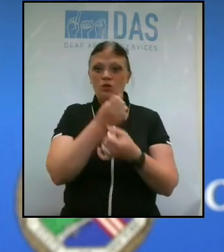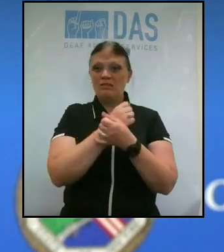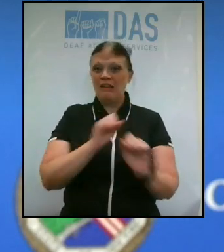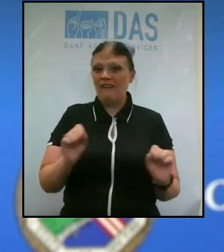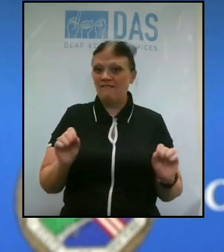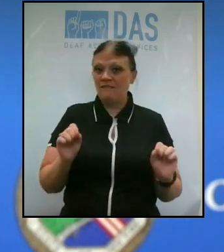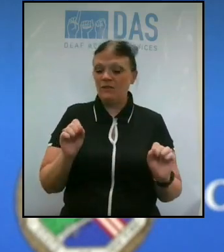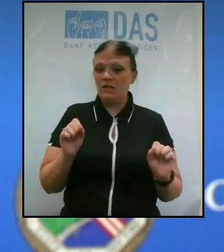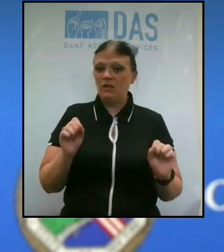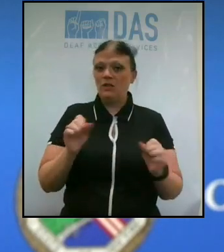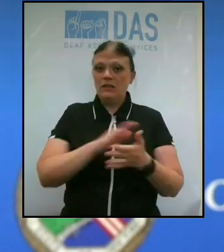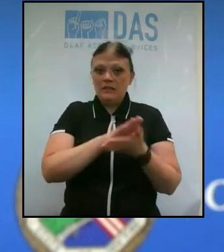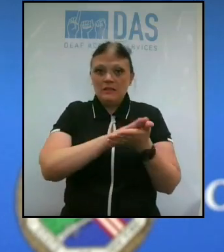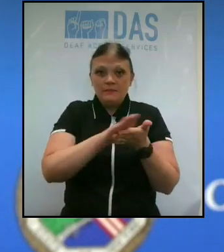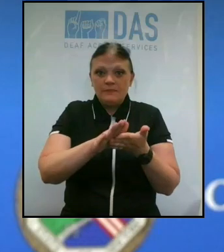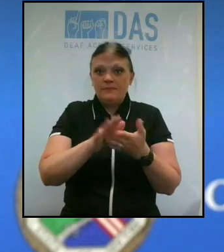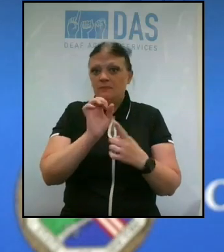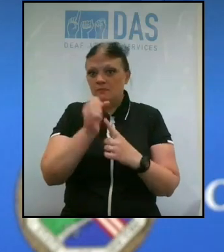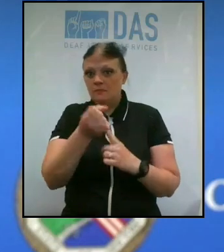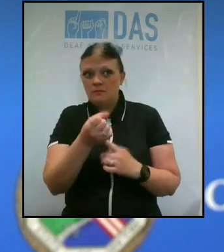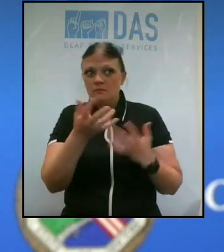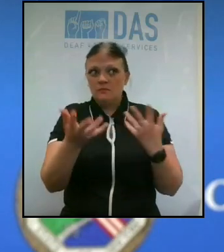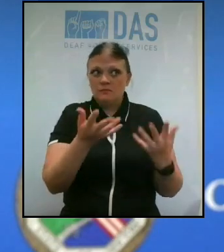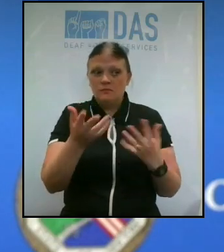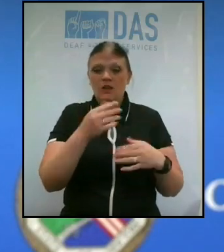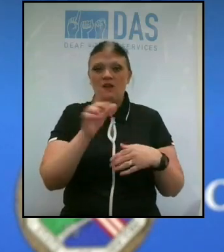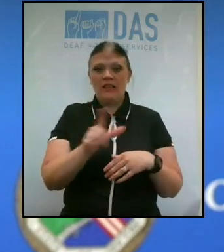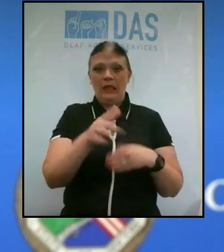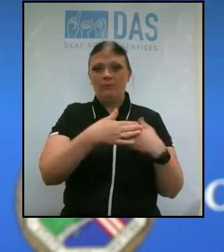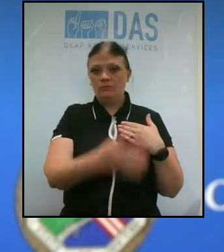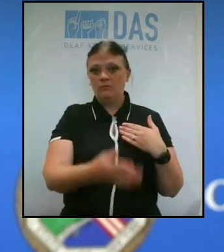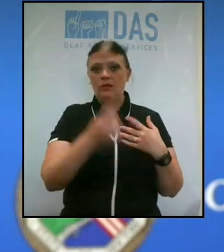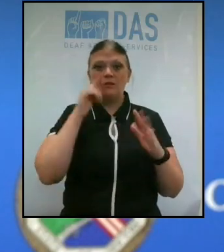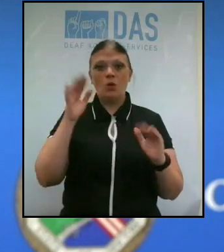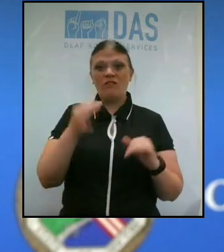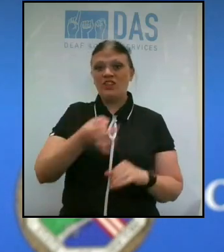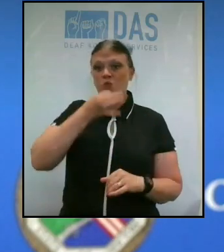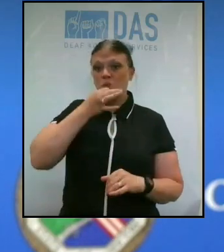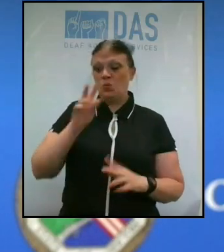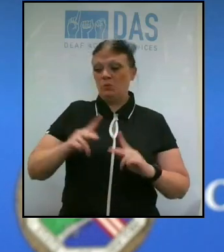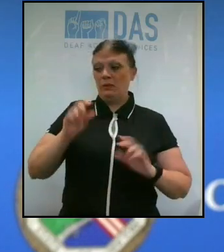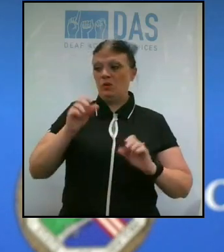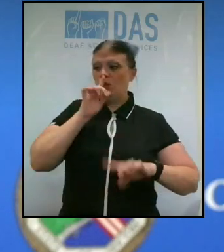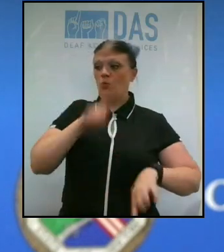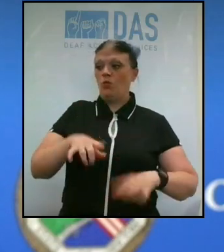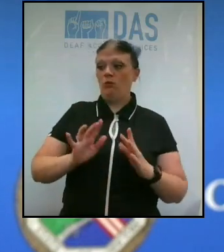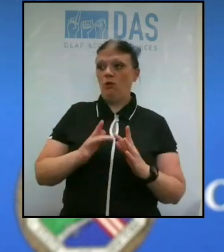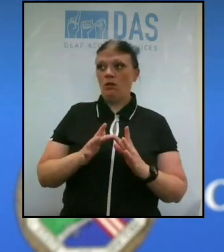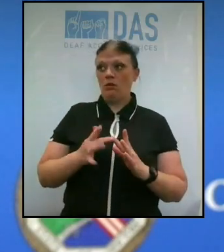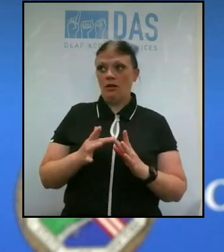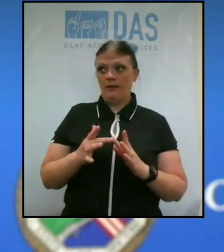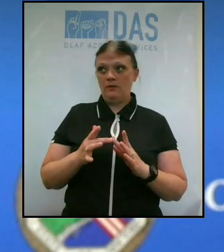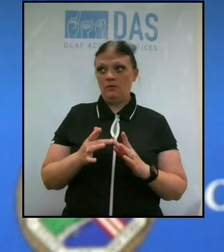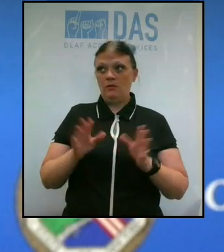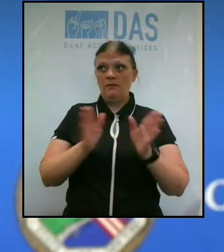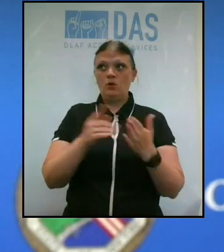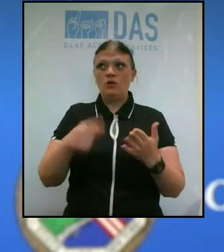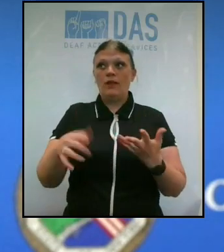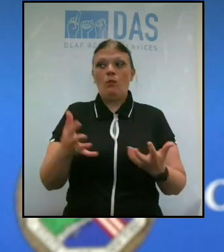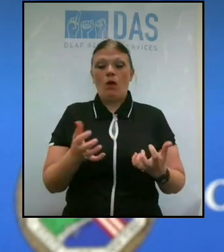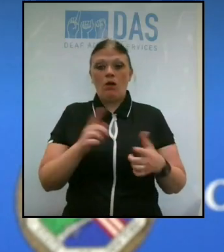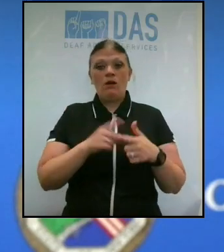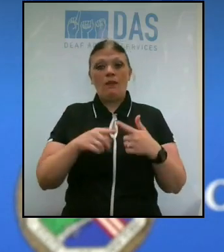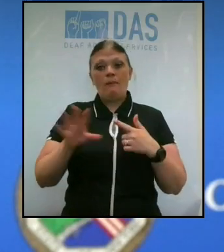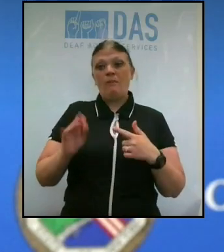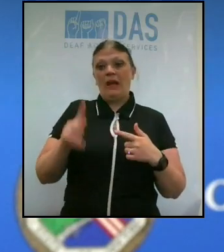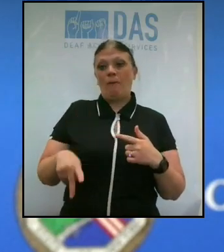safety, the sanitary conditions of the library going forward, and hopefully soon people will be able to order online the books that they want and then be